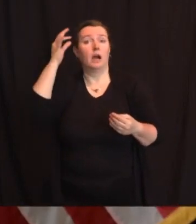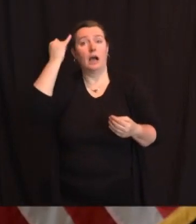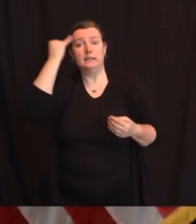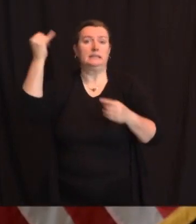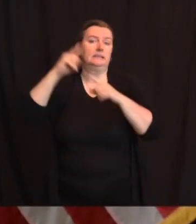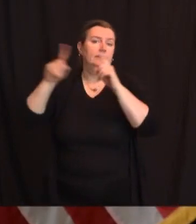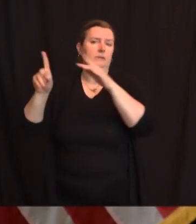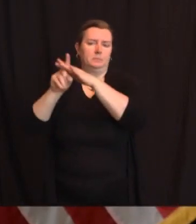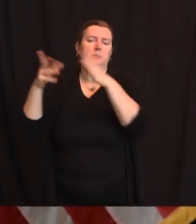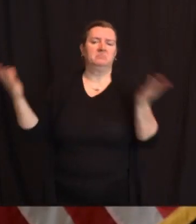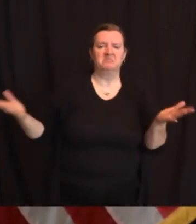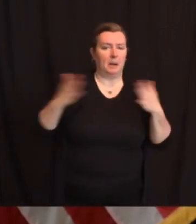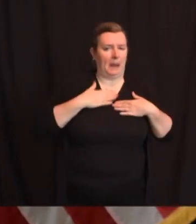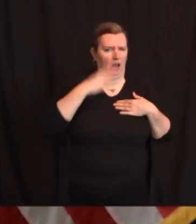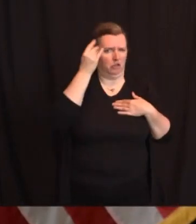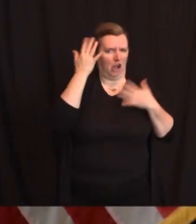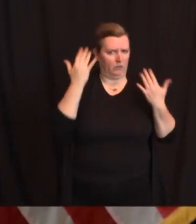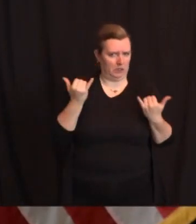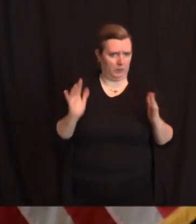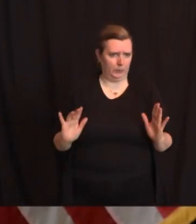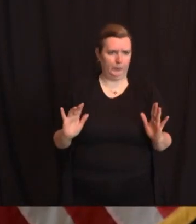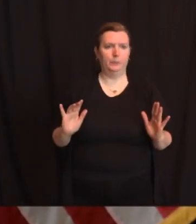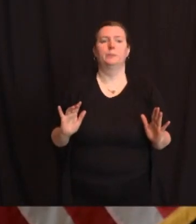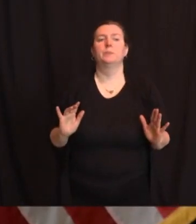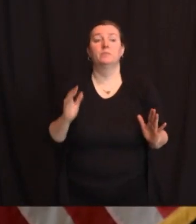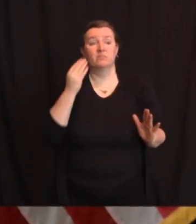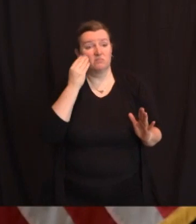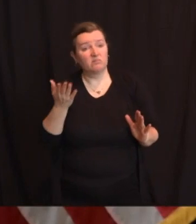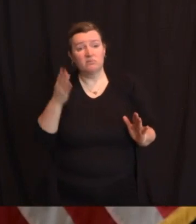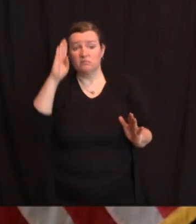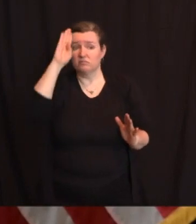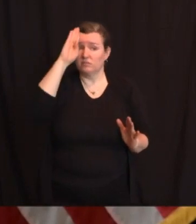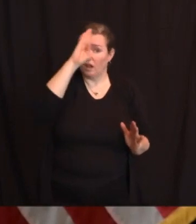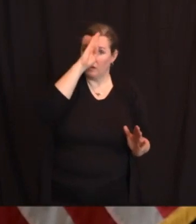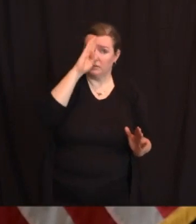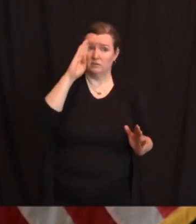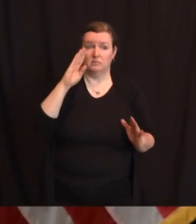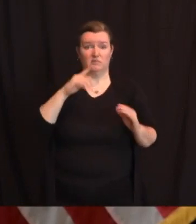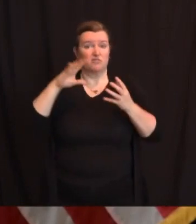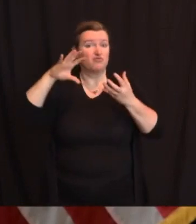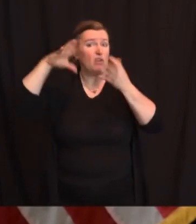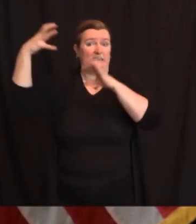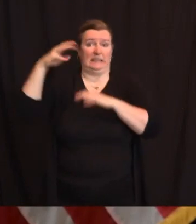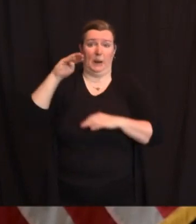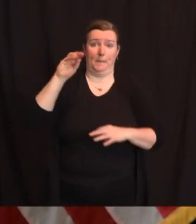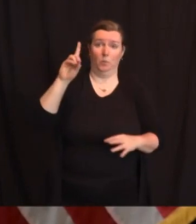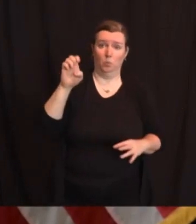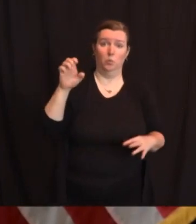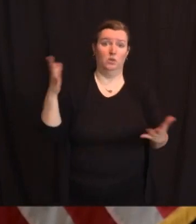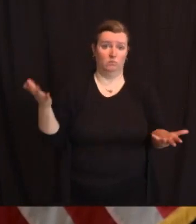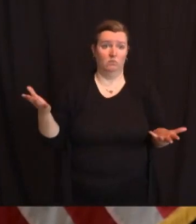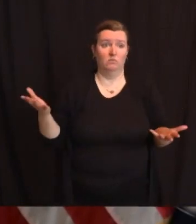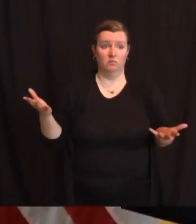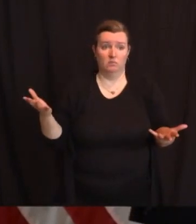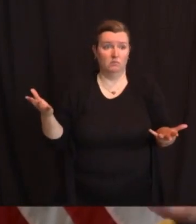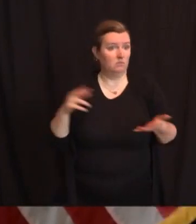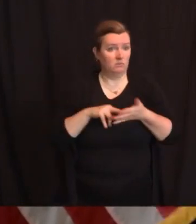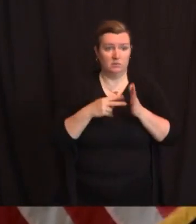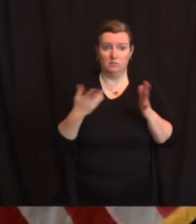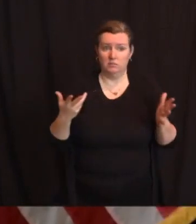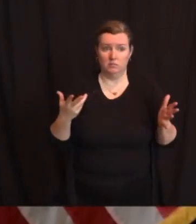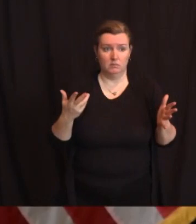at least as long as hospitals are in a crisis mode, and maybe beyond that, you're still going to keep in place the north-central-south protocol.